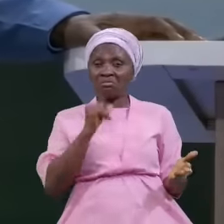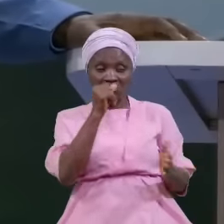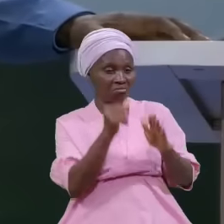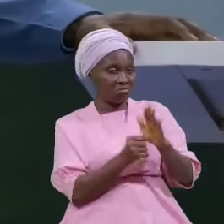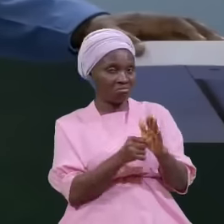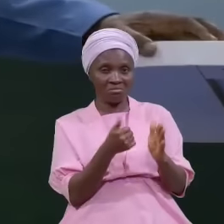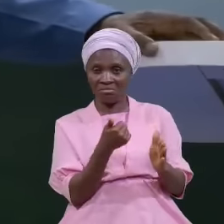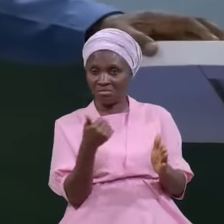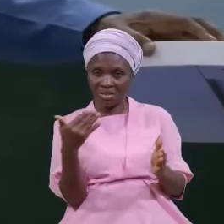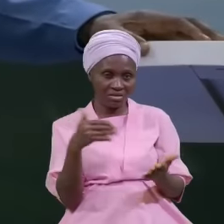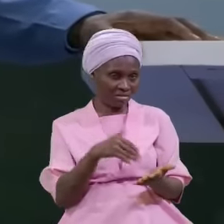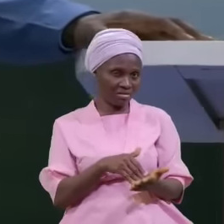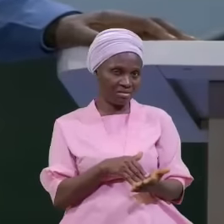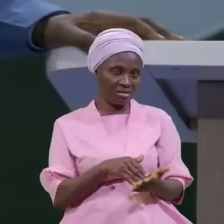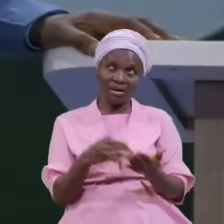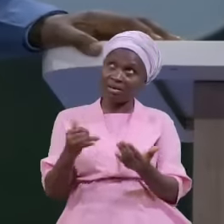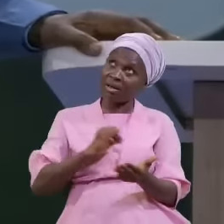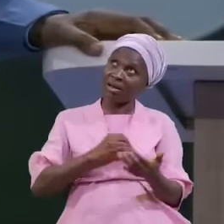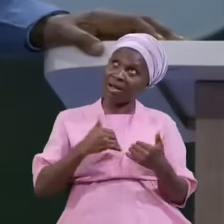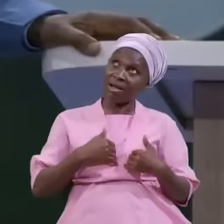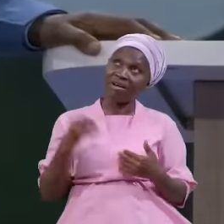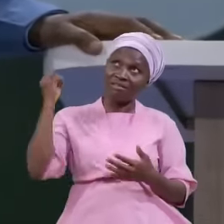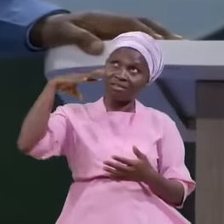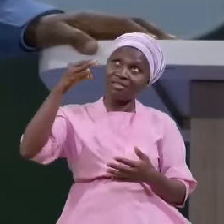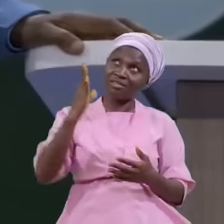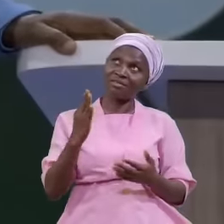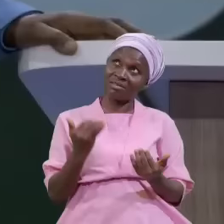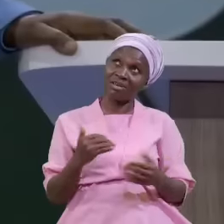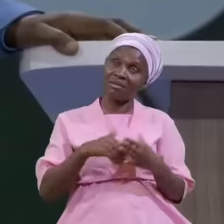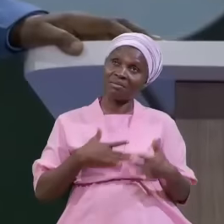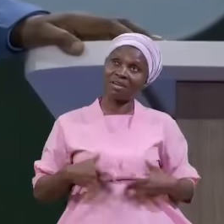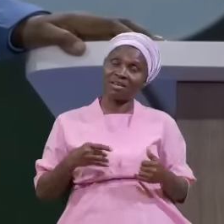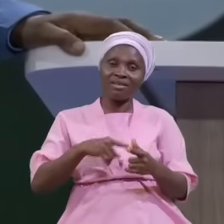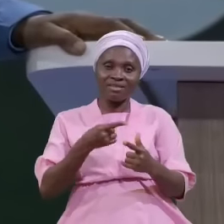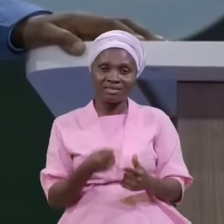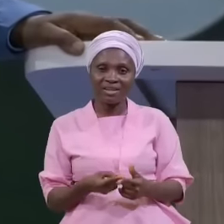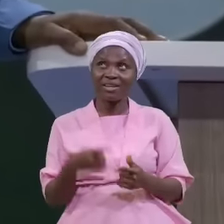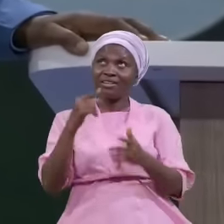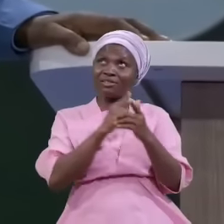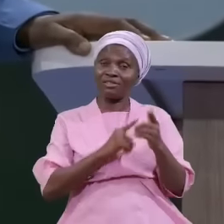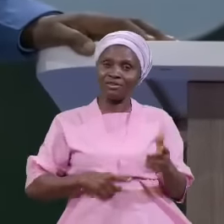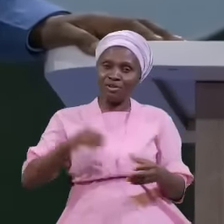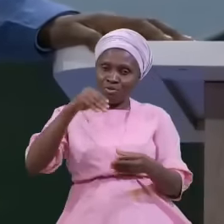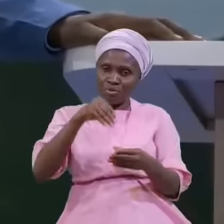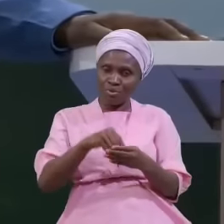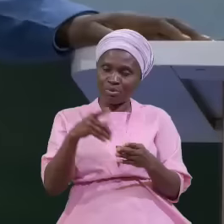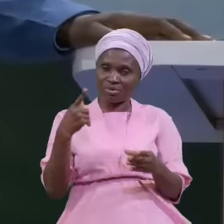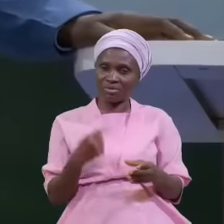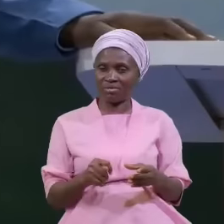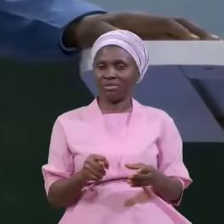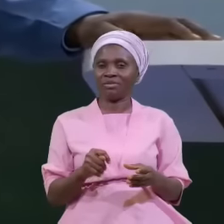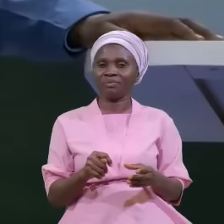the grace of God now. And then the Lord puts a conviction in you, and you confess, and